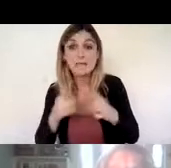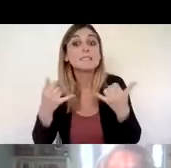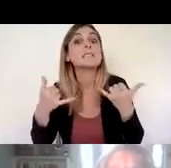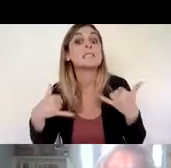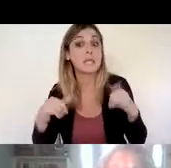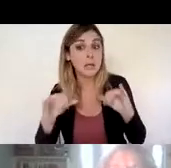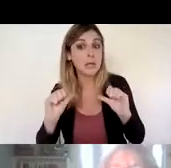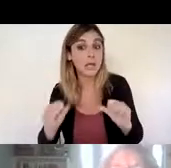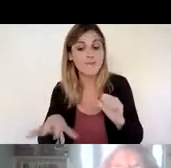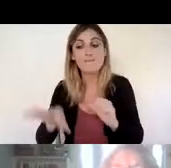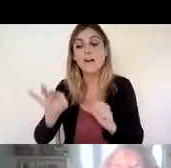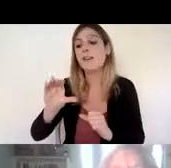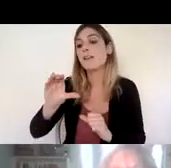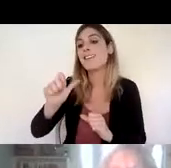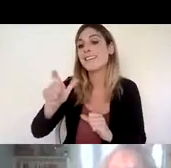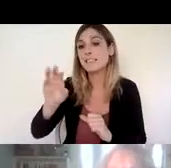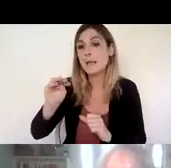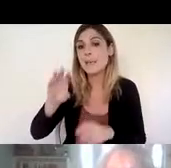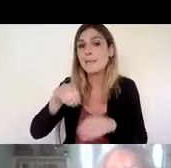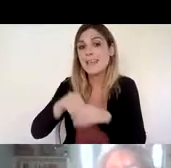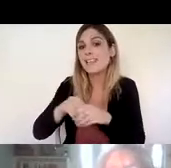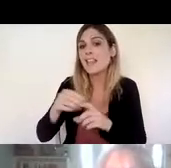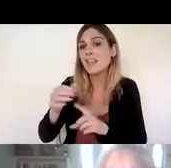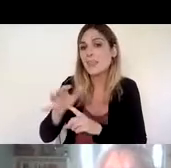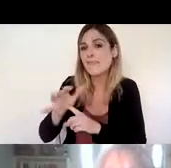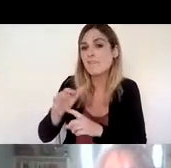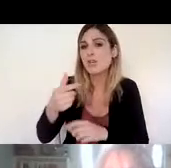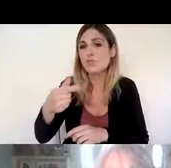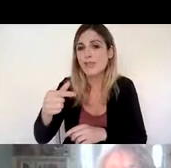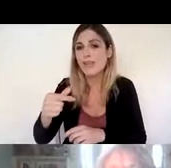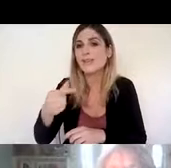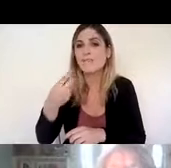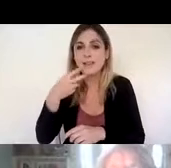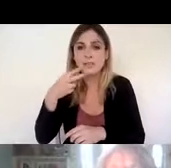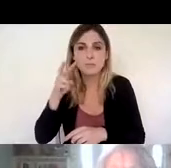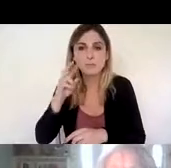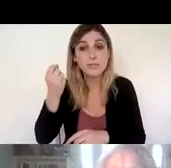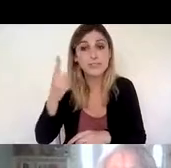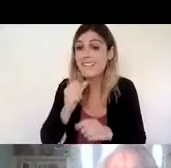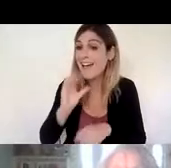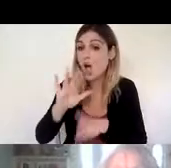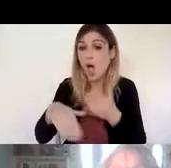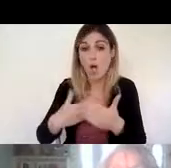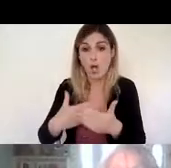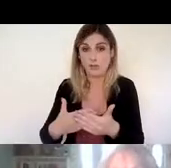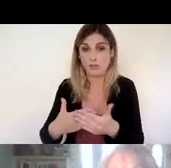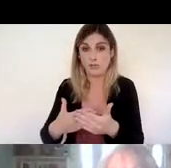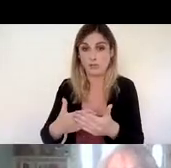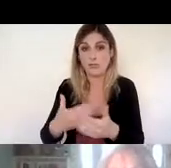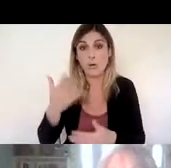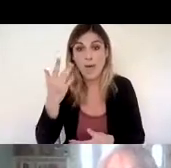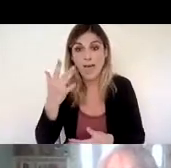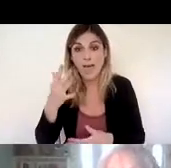leafy green vegetables, although we can't get it from all leafy green vegetables because absorption is a very